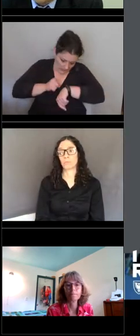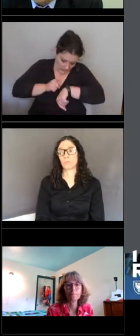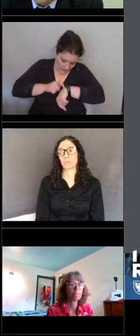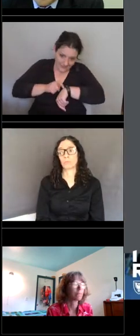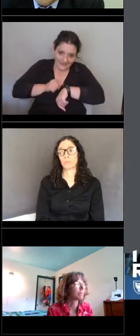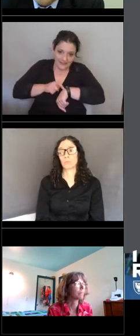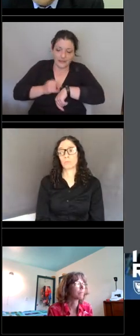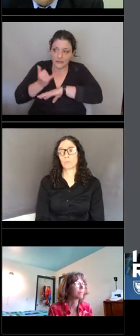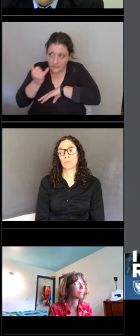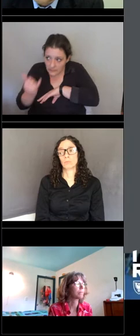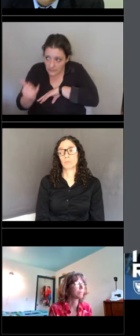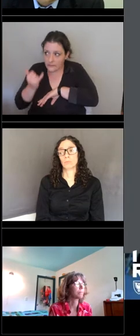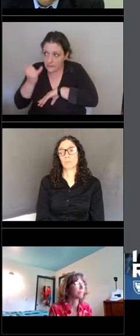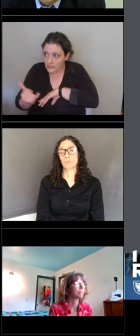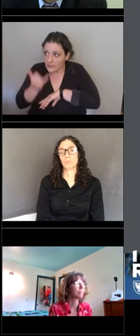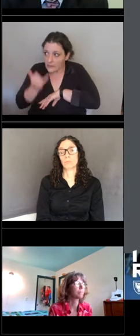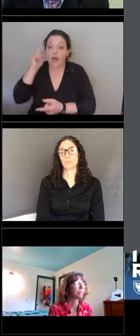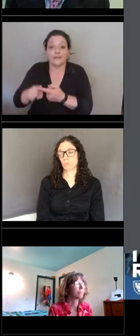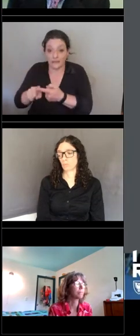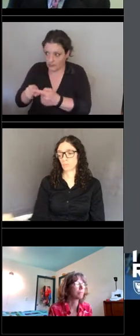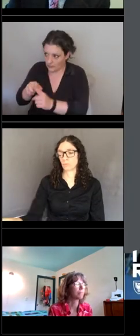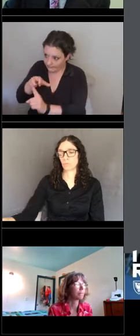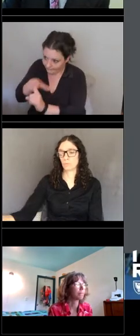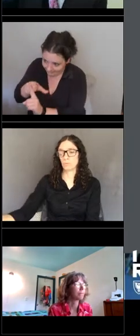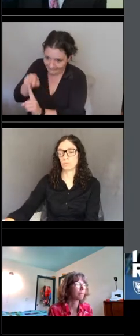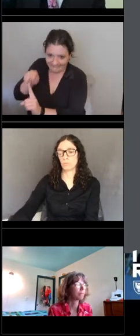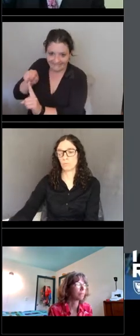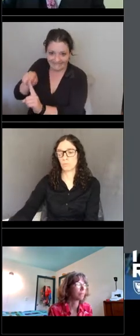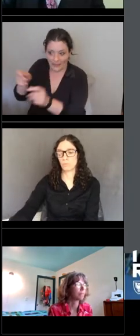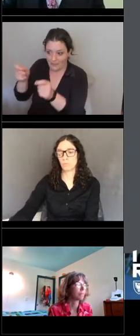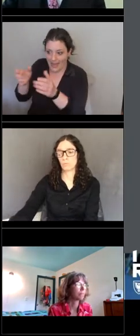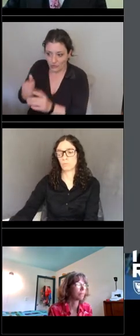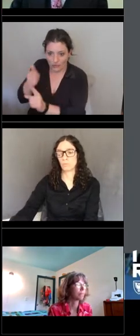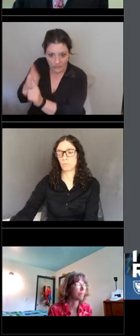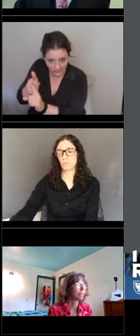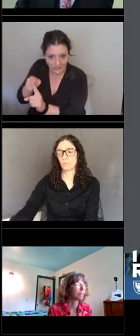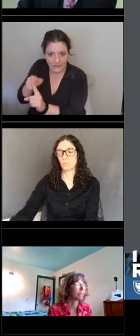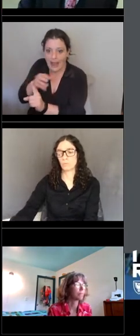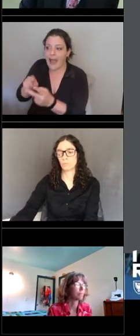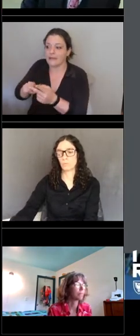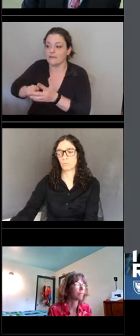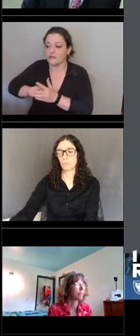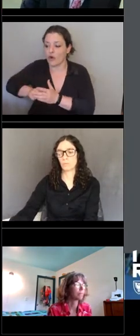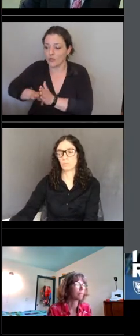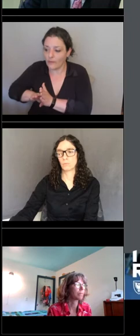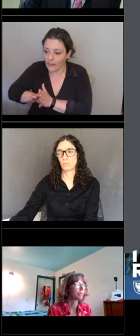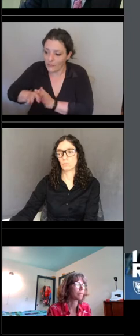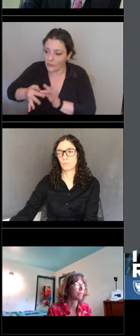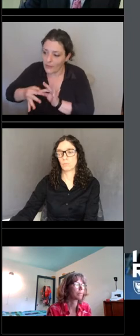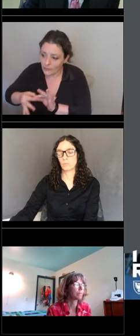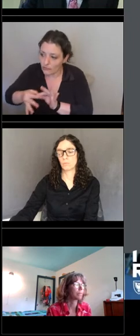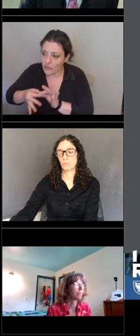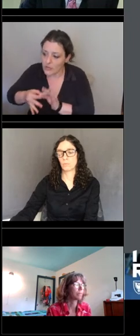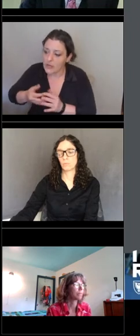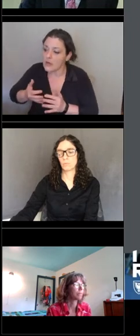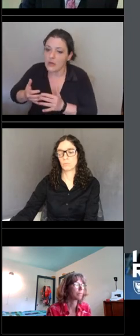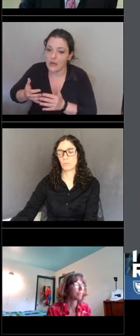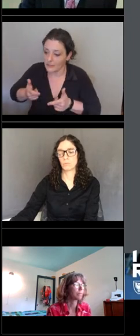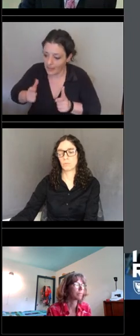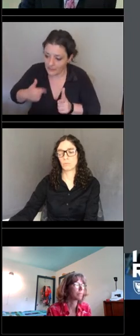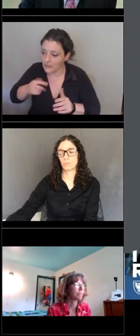the operational measures that they might be implementing that are not covered in the management plan. And the assumption